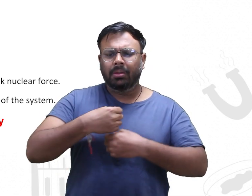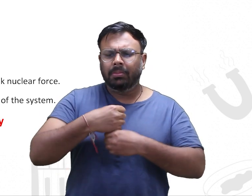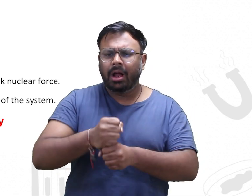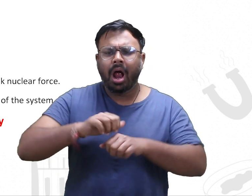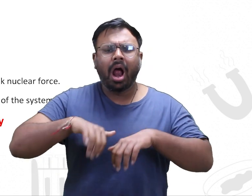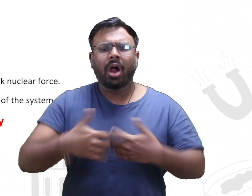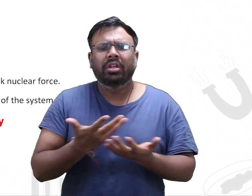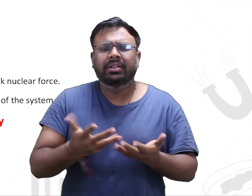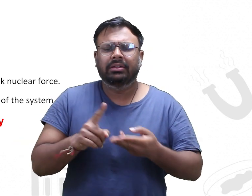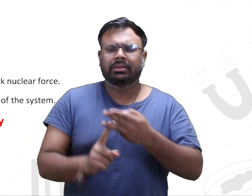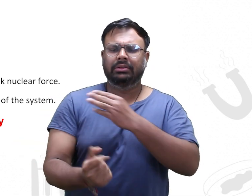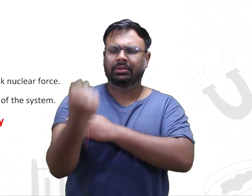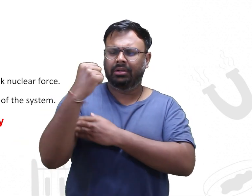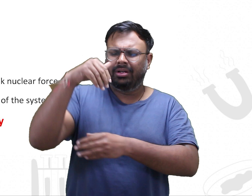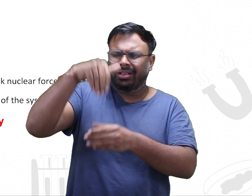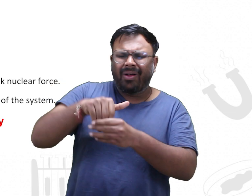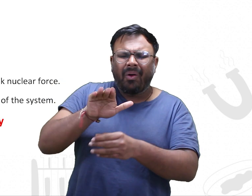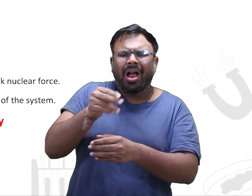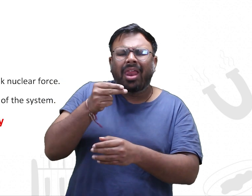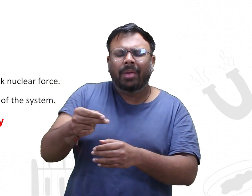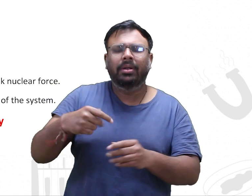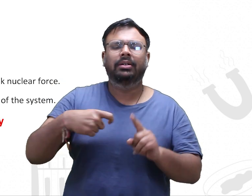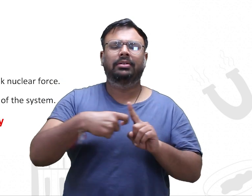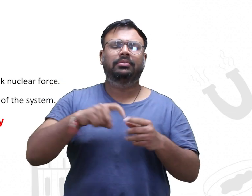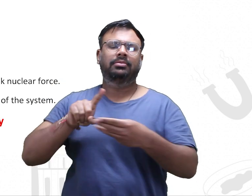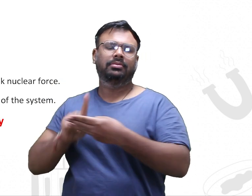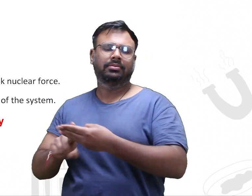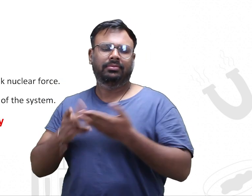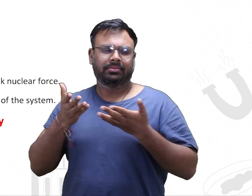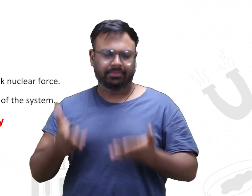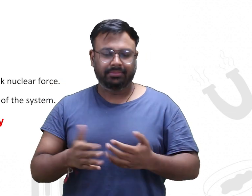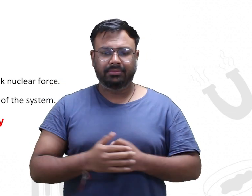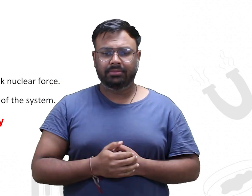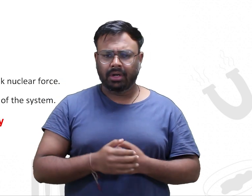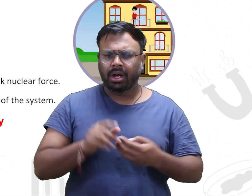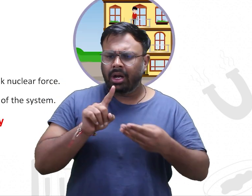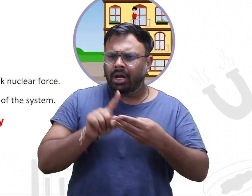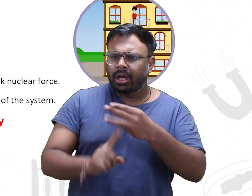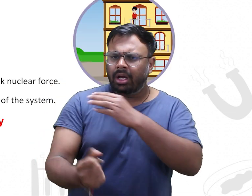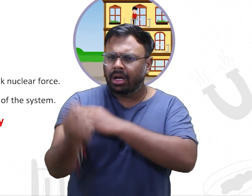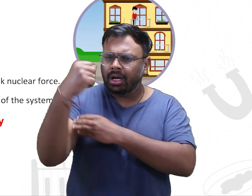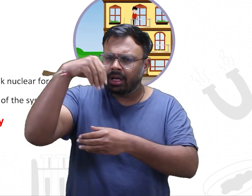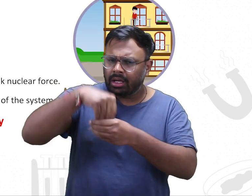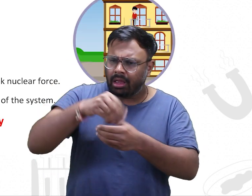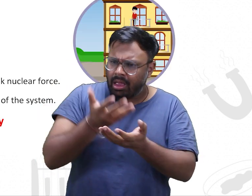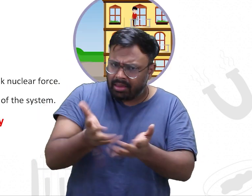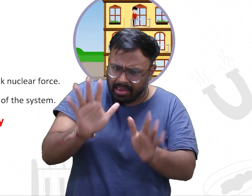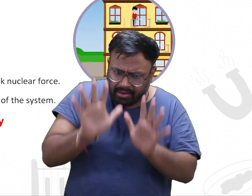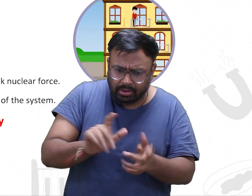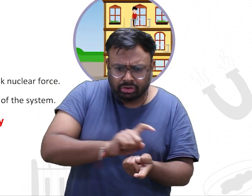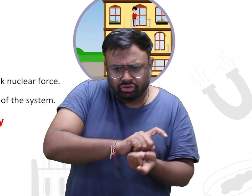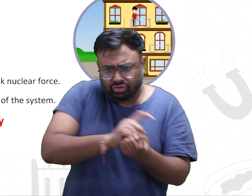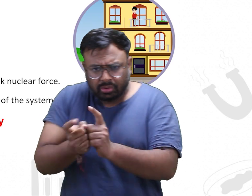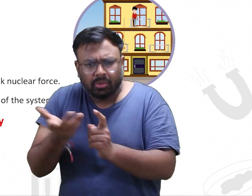Energy possessed by objects in motion is called its kinetic energy. Energy possessed by